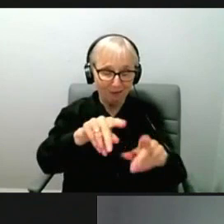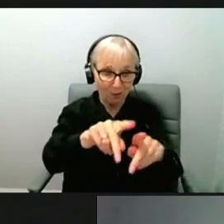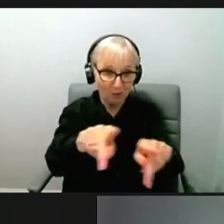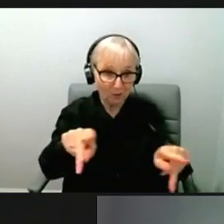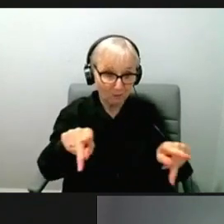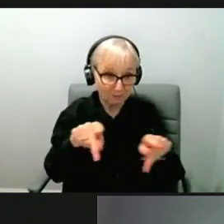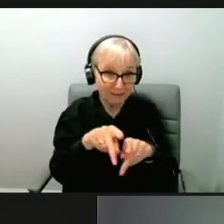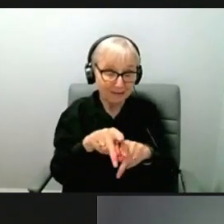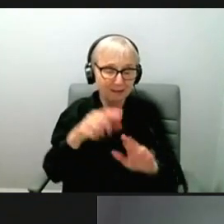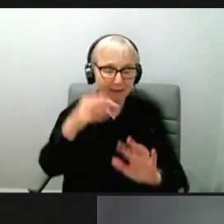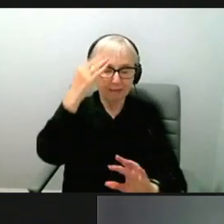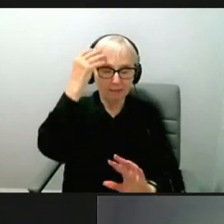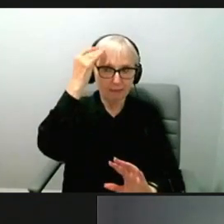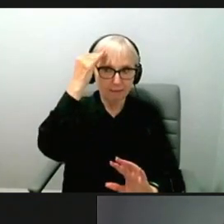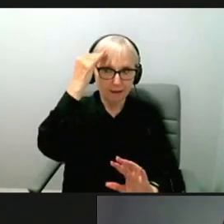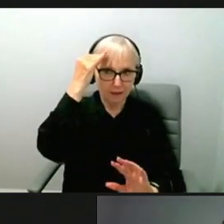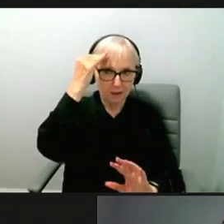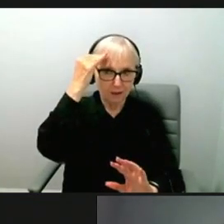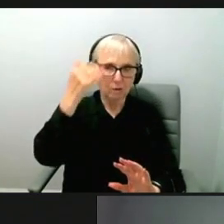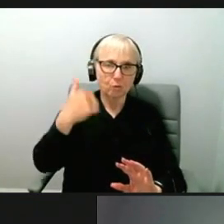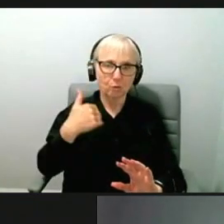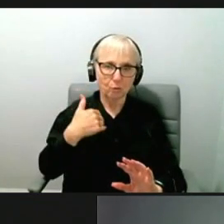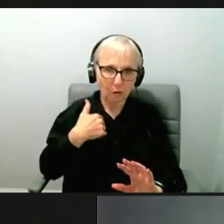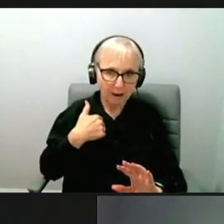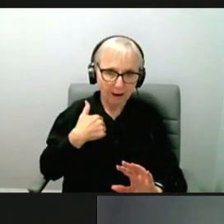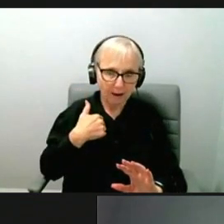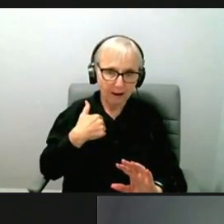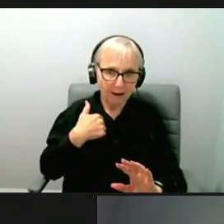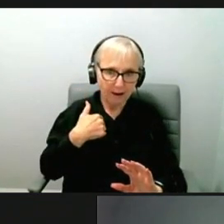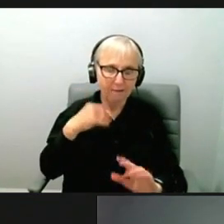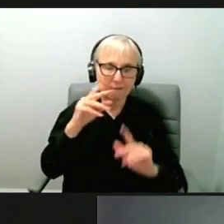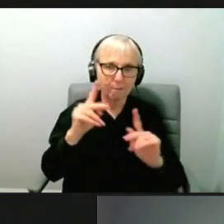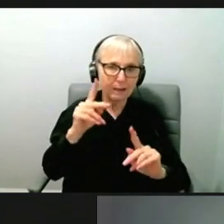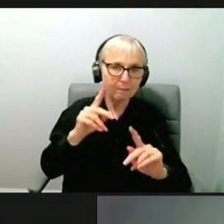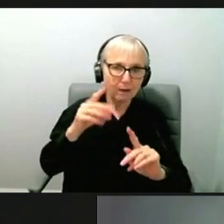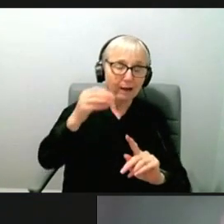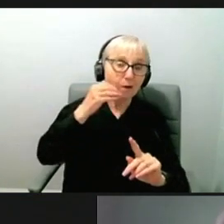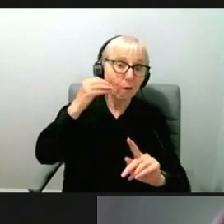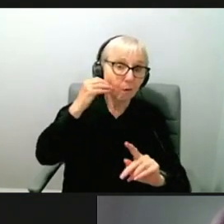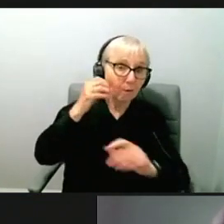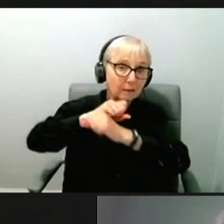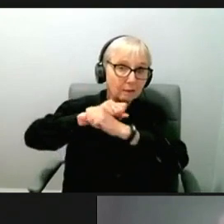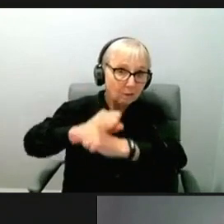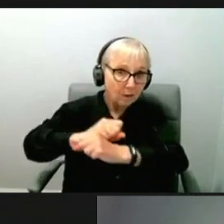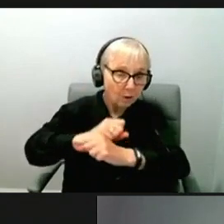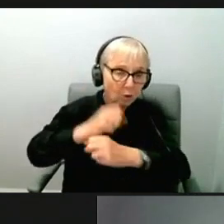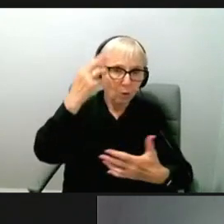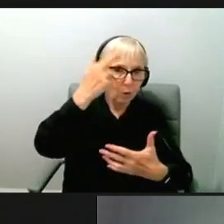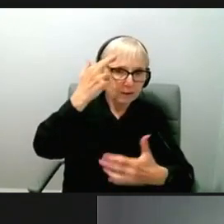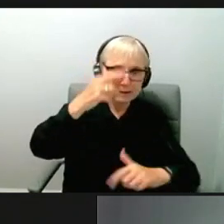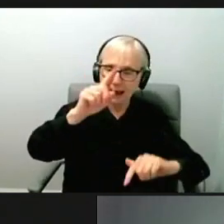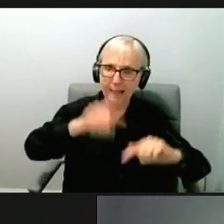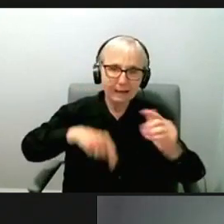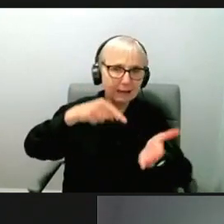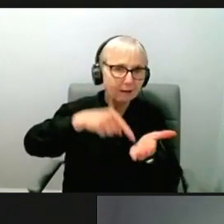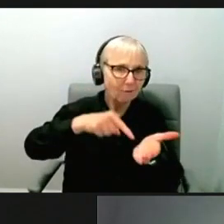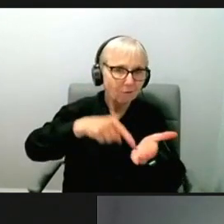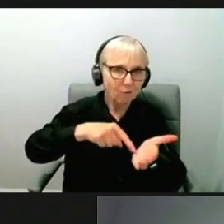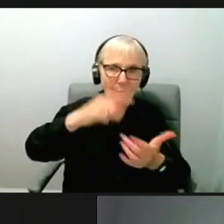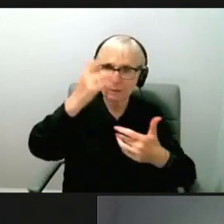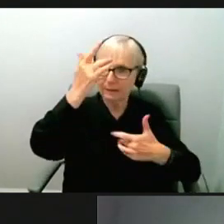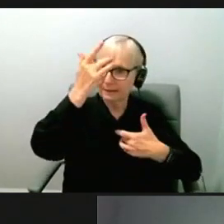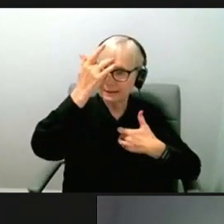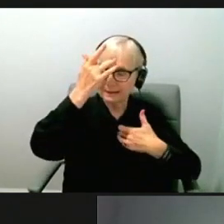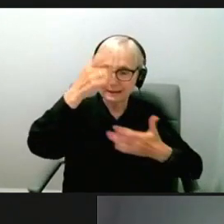I have immune compromised condition? Do I have loved ones at home that I need to protect? Are there reasons I cannot afford to be ill in the coming